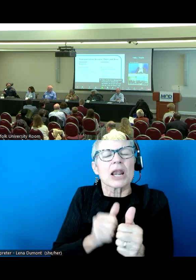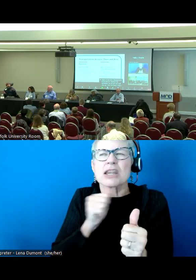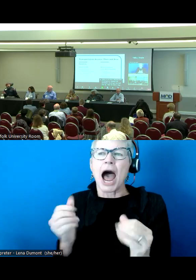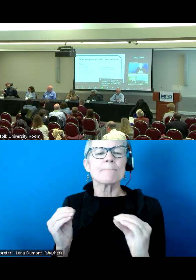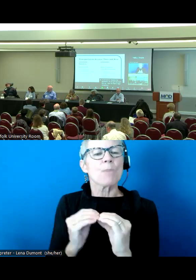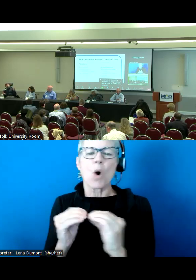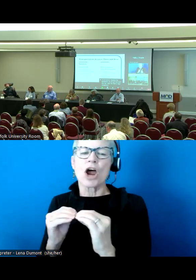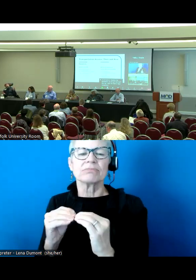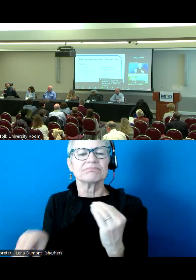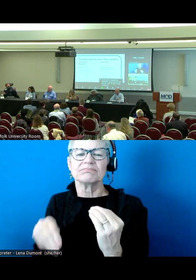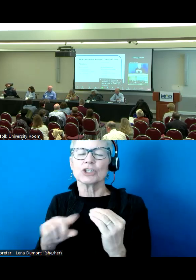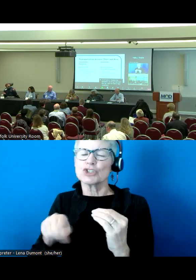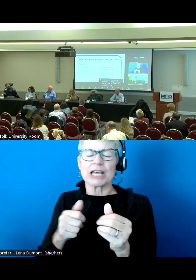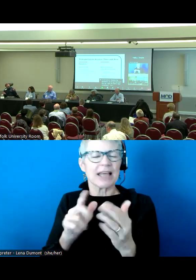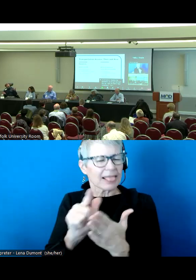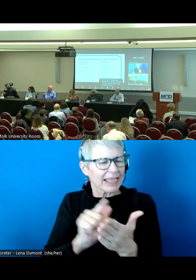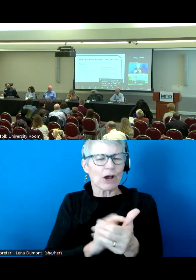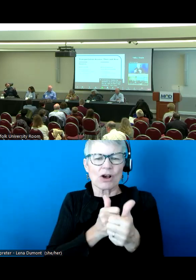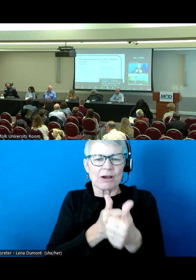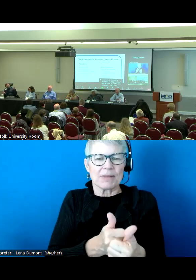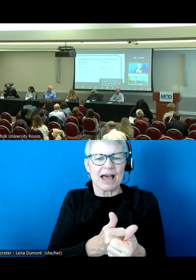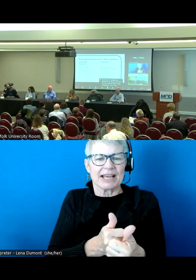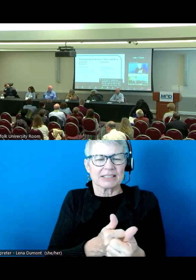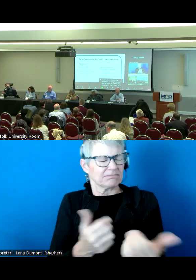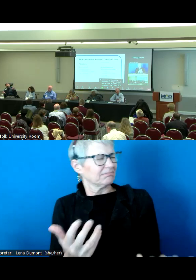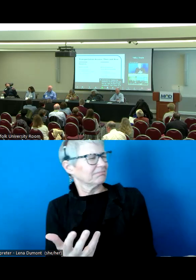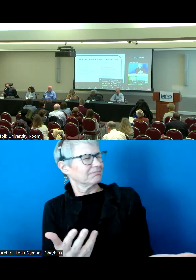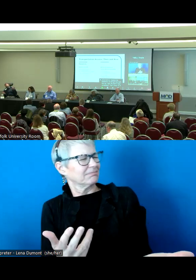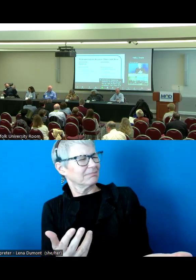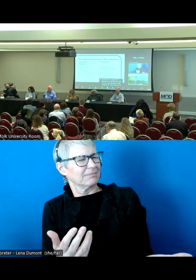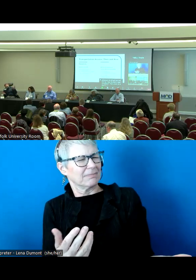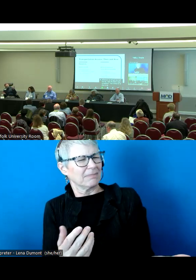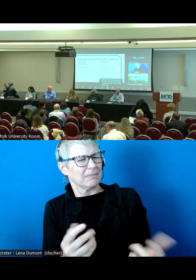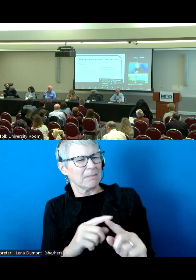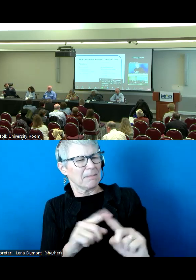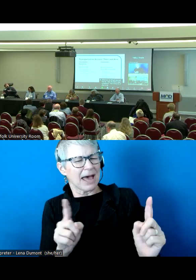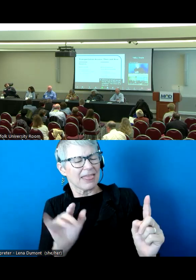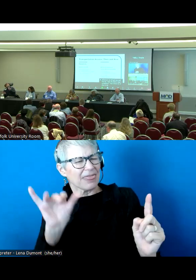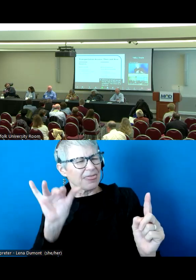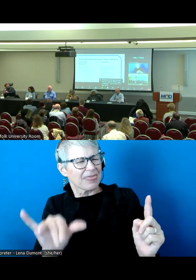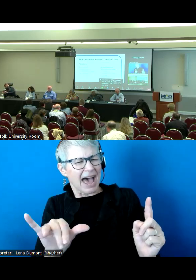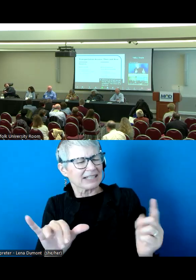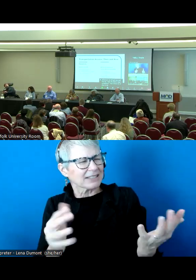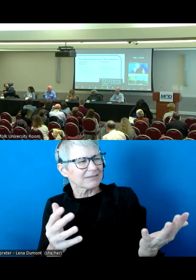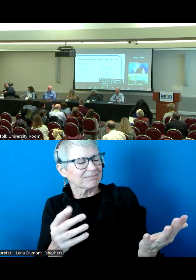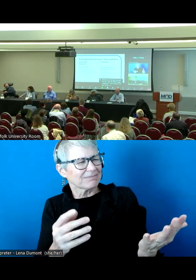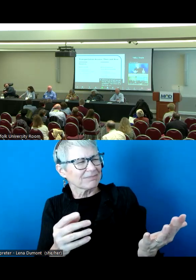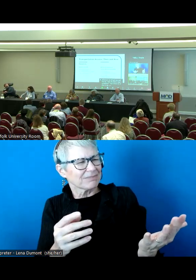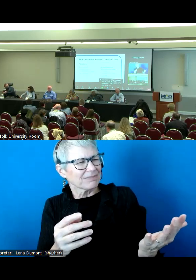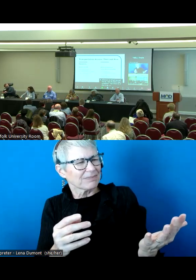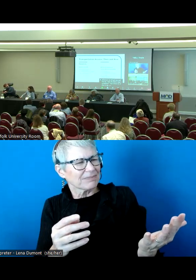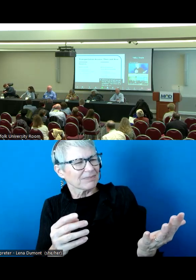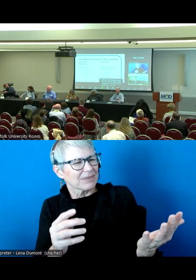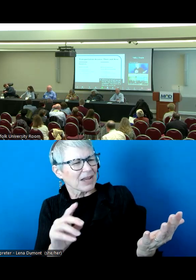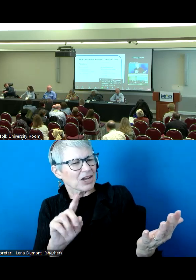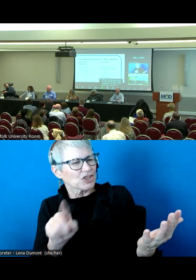where we all had to say, guess what? Just tell me what I have